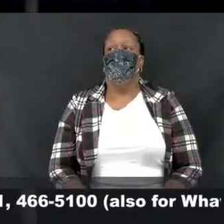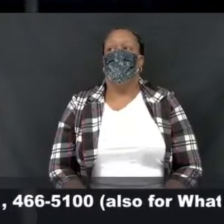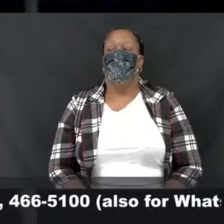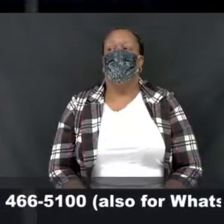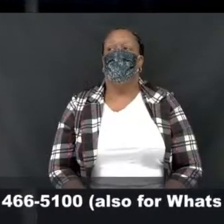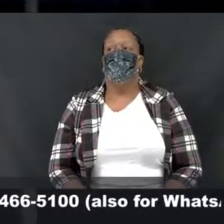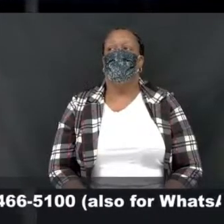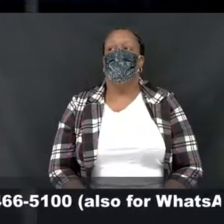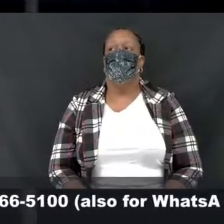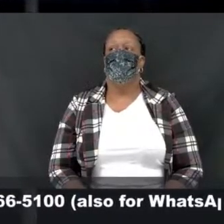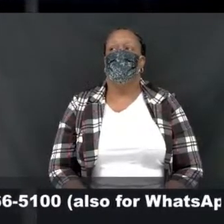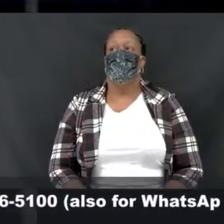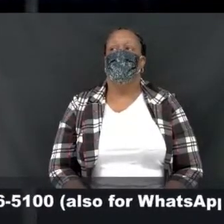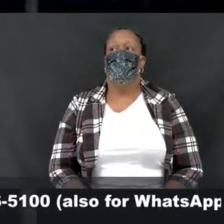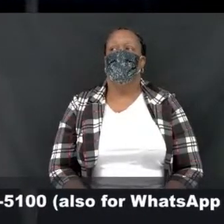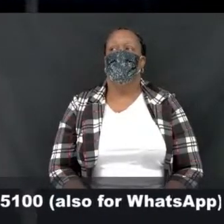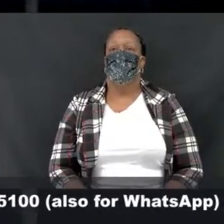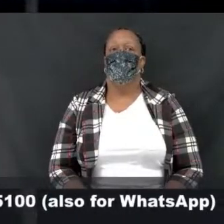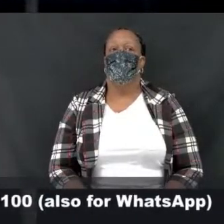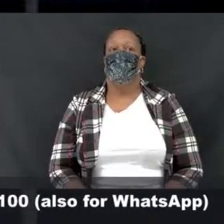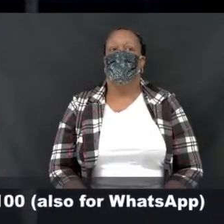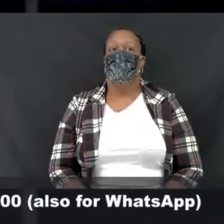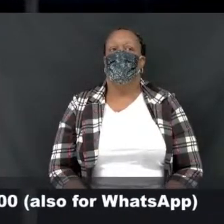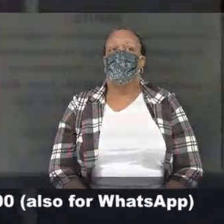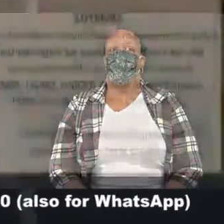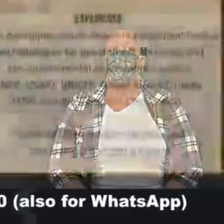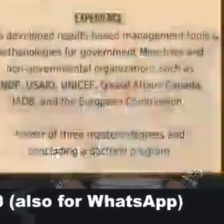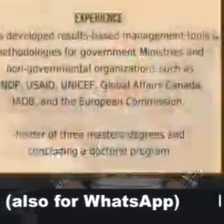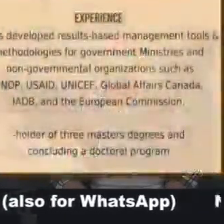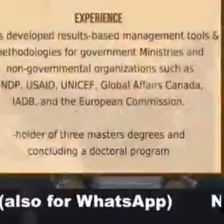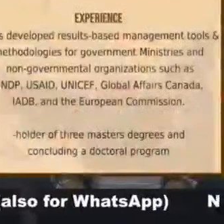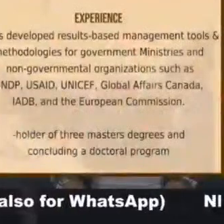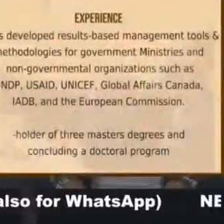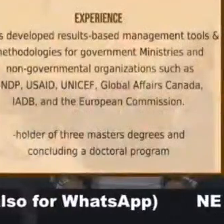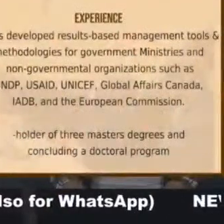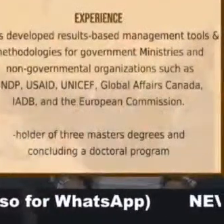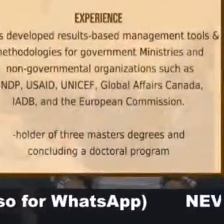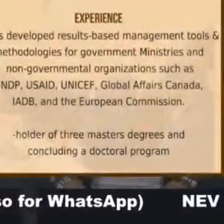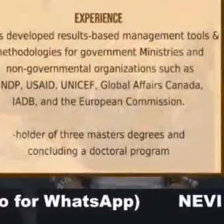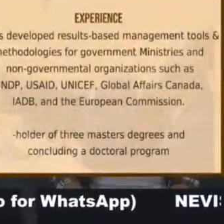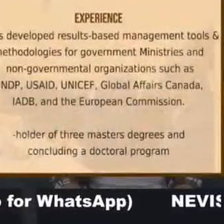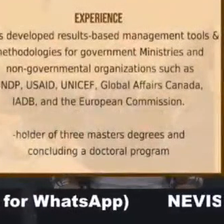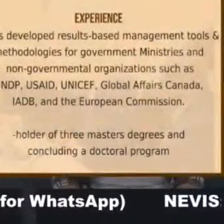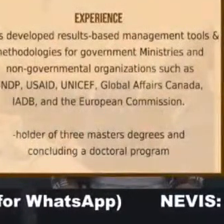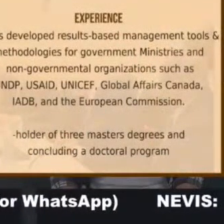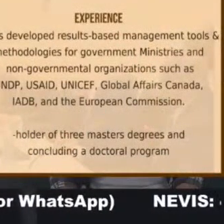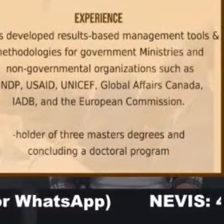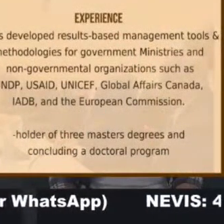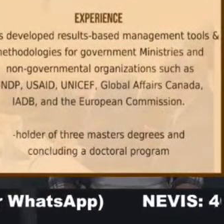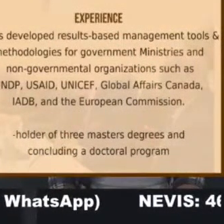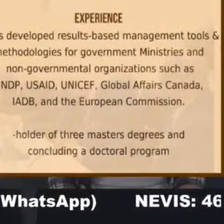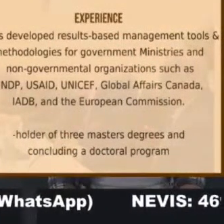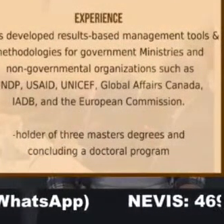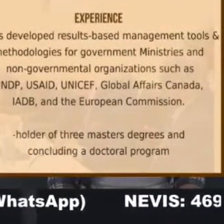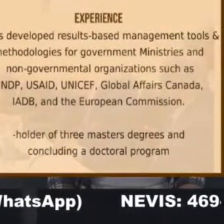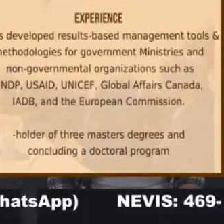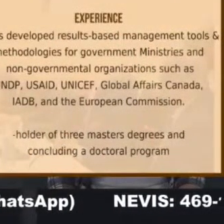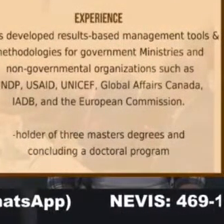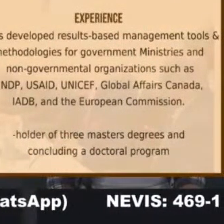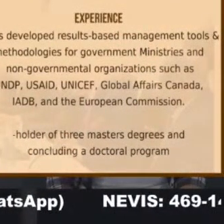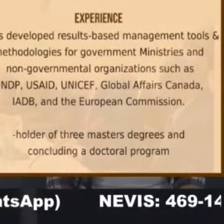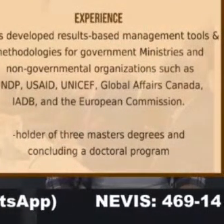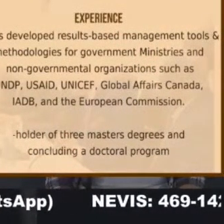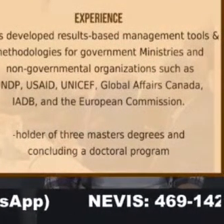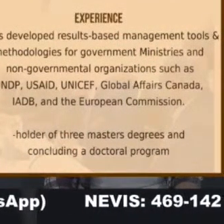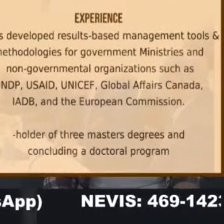Ladies and gentlemen, AJ, again, I want to invite all the stakeholders within the Federation of St. Kitts and Nevis who